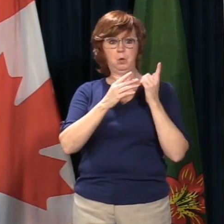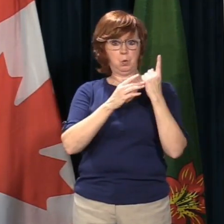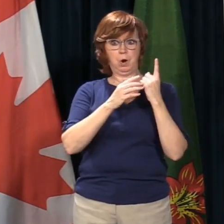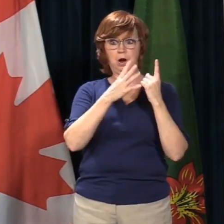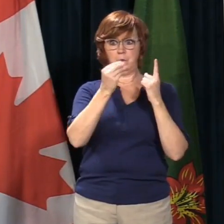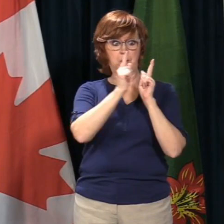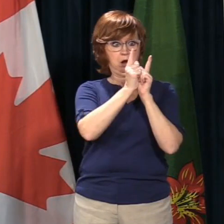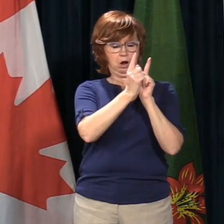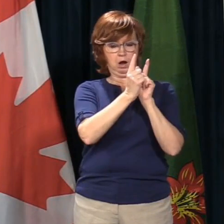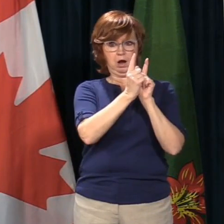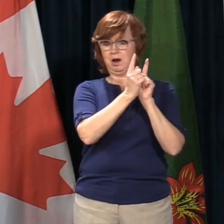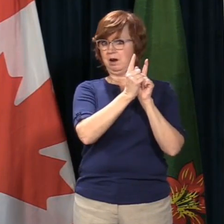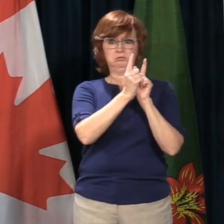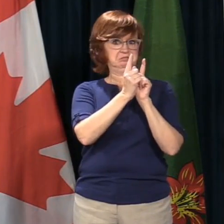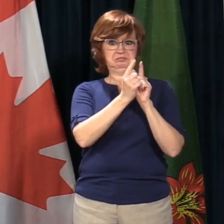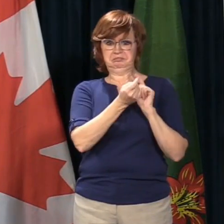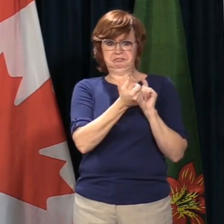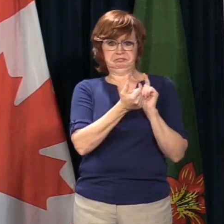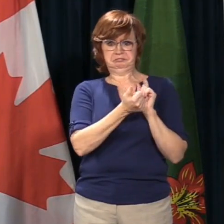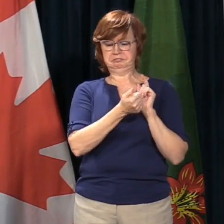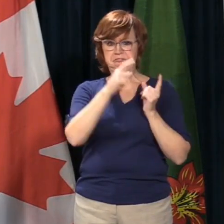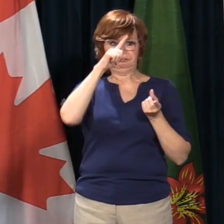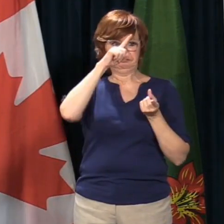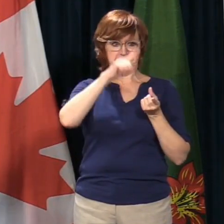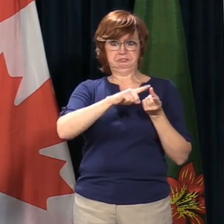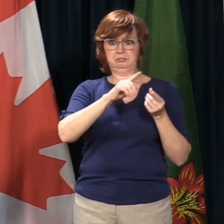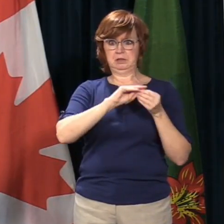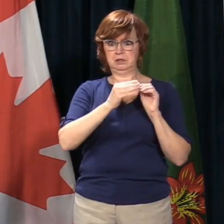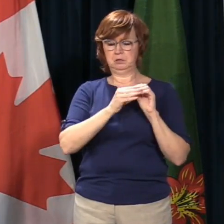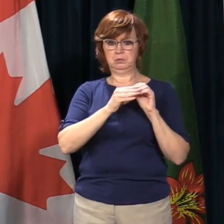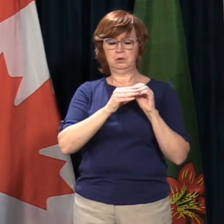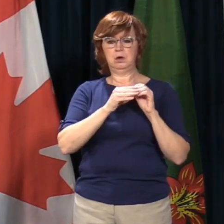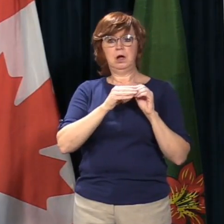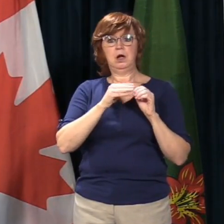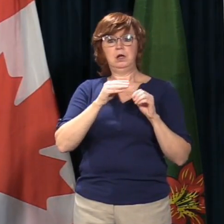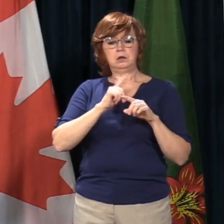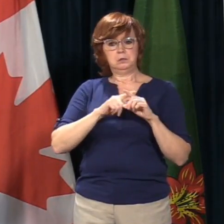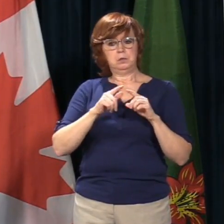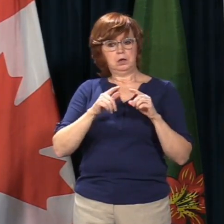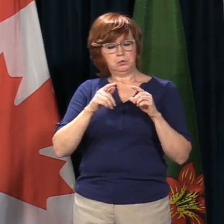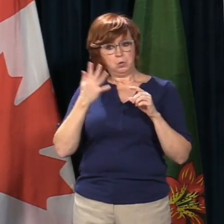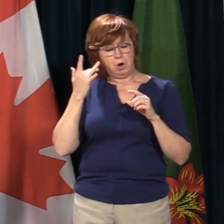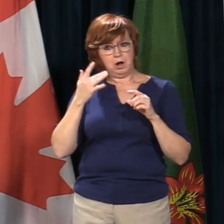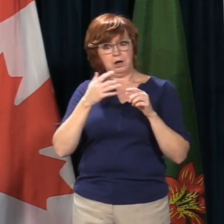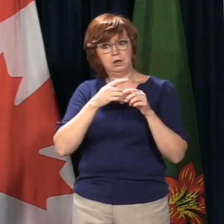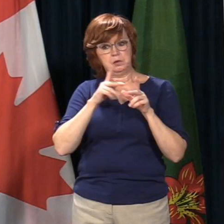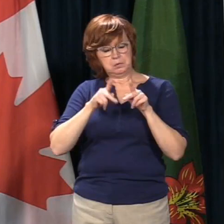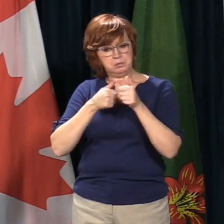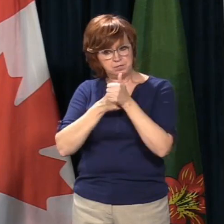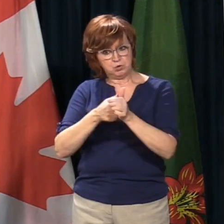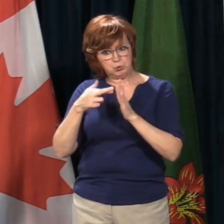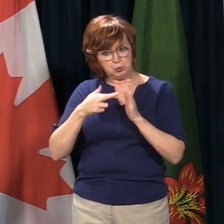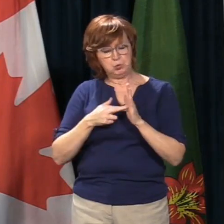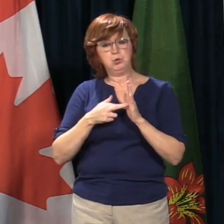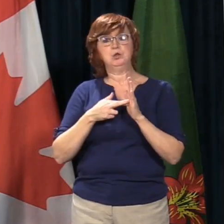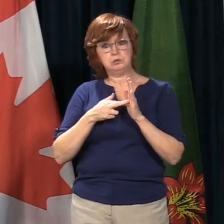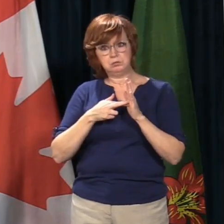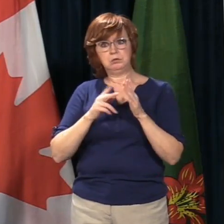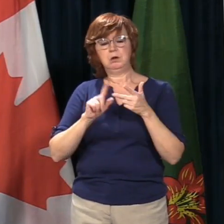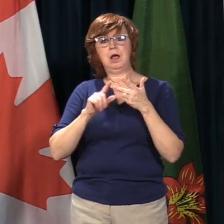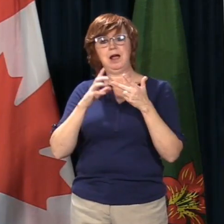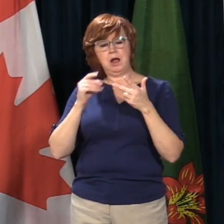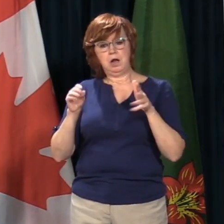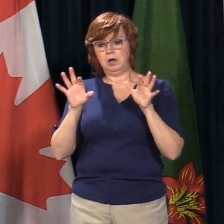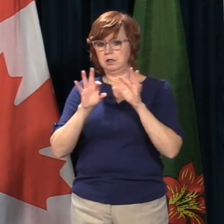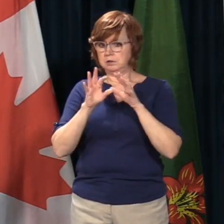various restrictions in place, we also want to highlight that Provincial access to testing throughout our province